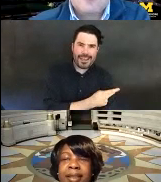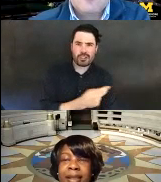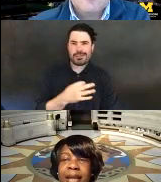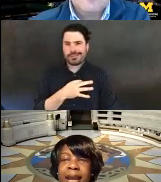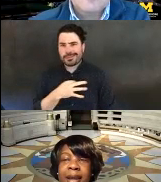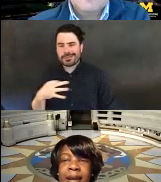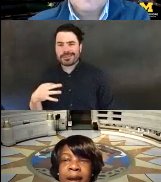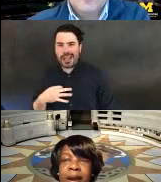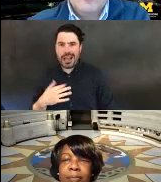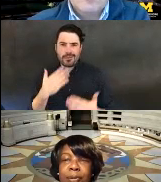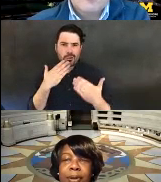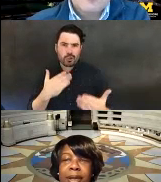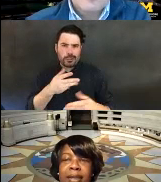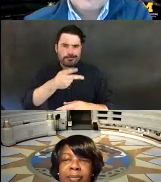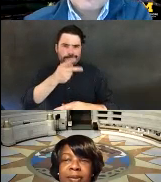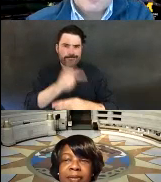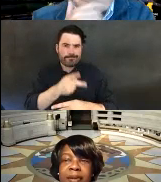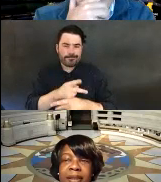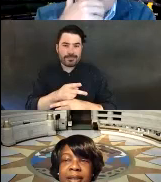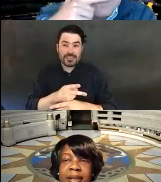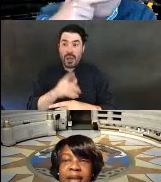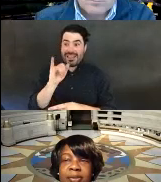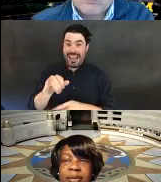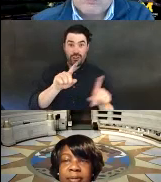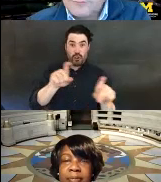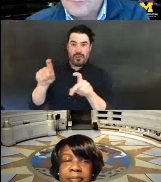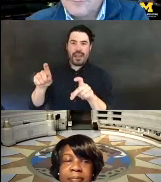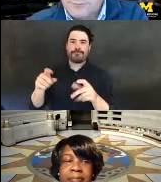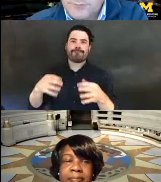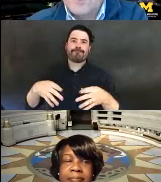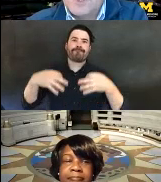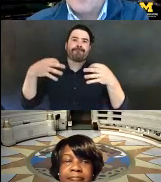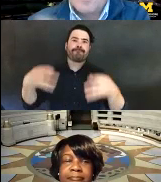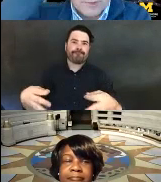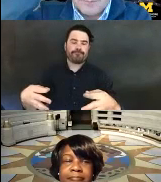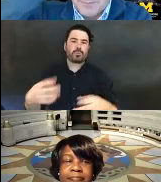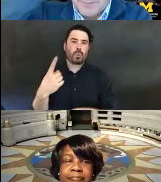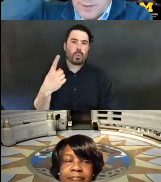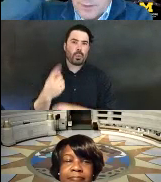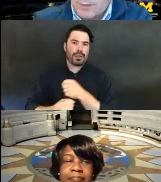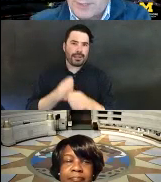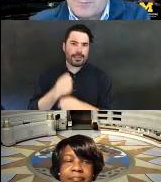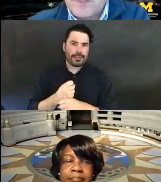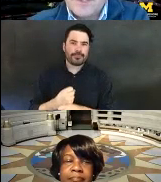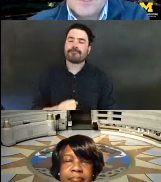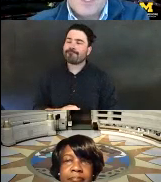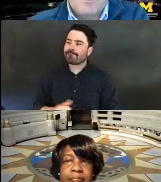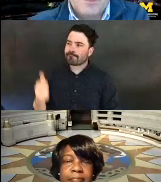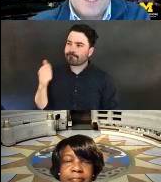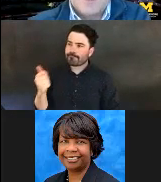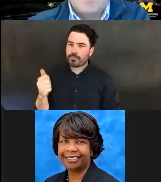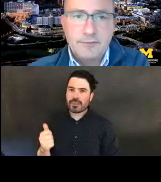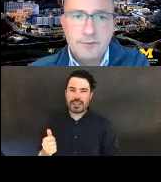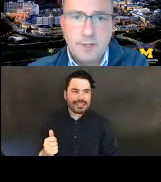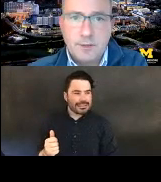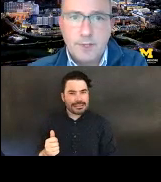decided to delay our employee engagement survey until next year. Okay, very good. All right, with just a couple